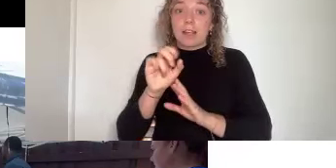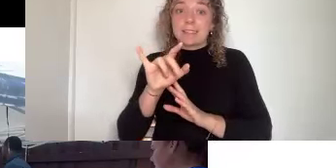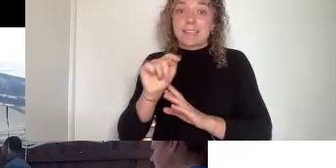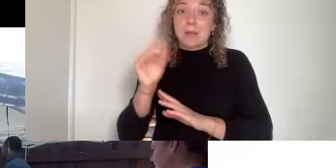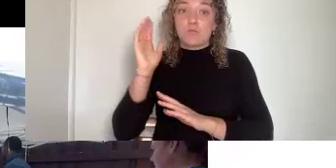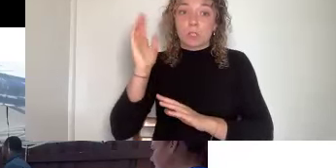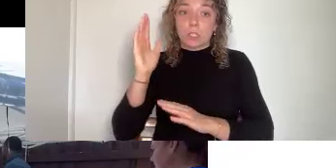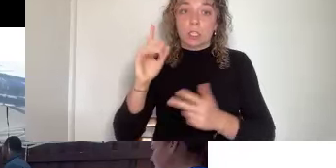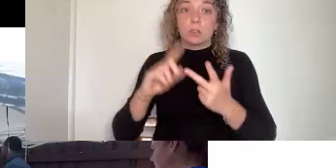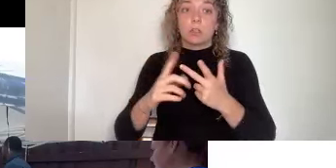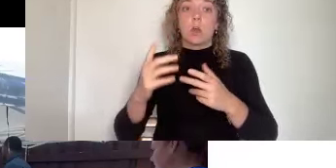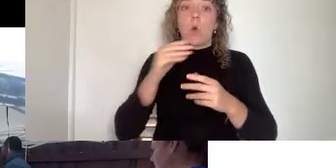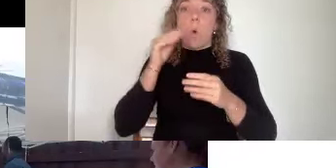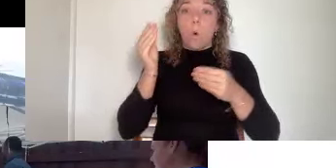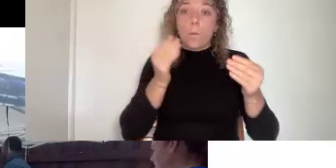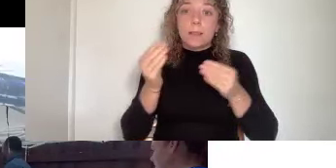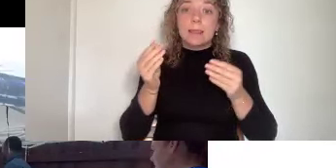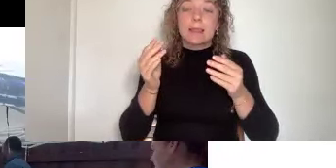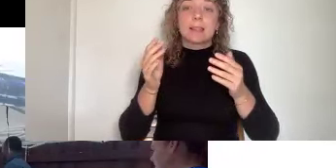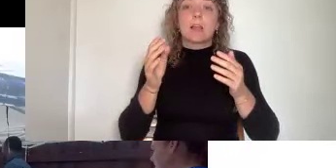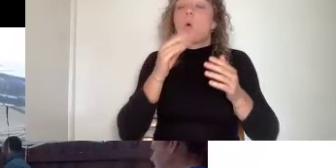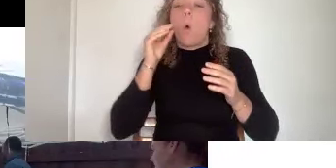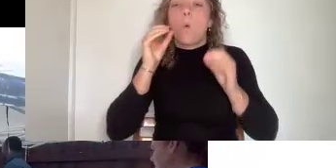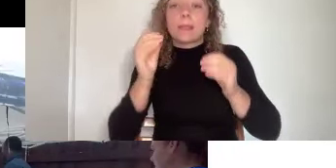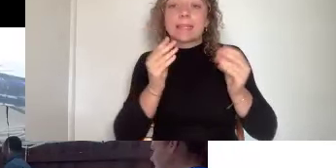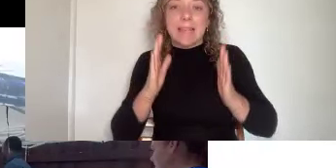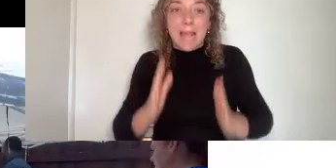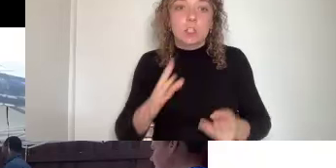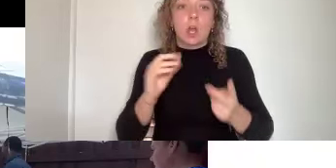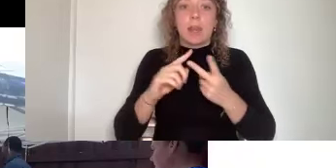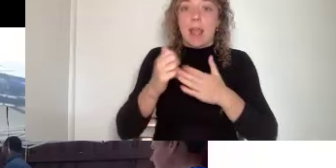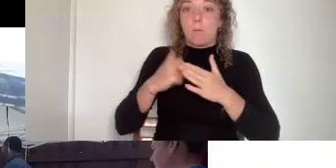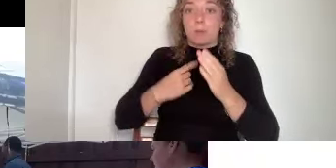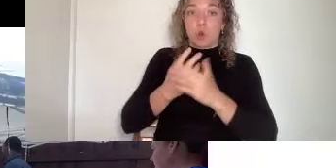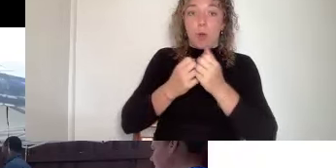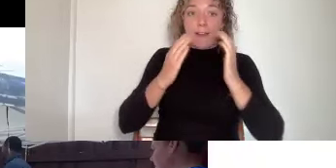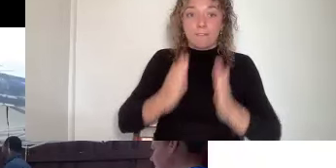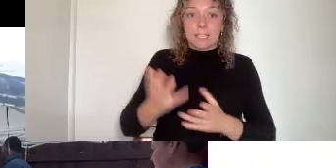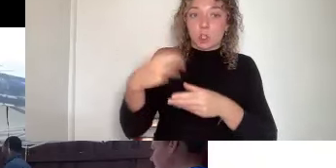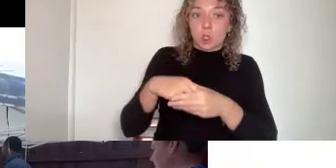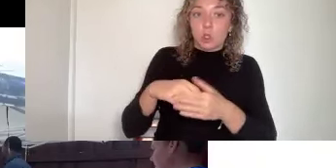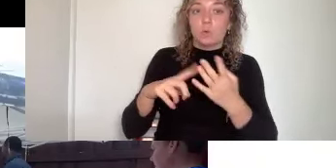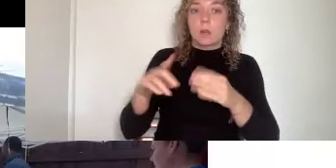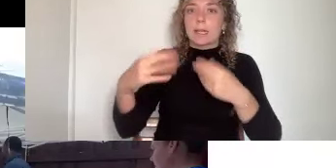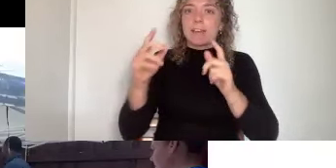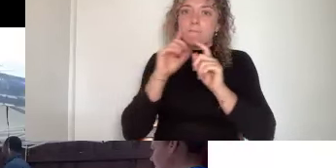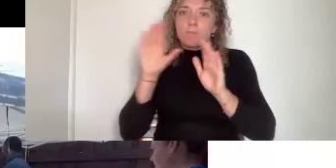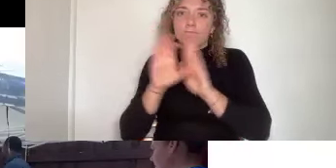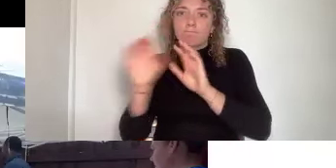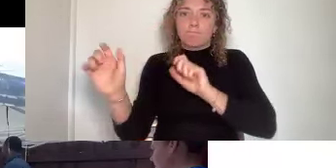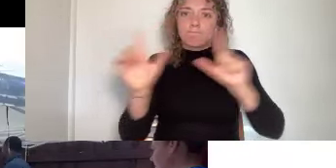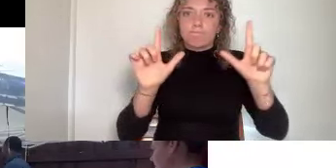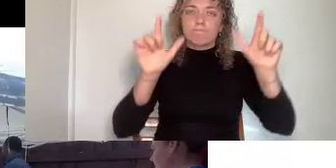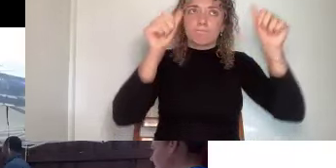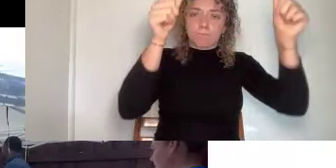Grow advocates, right, in our work. And giving posters and brochures. So something visual, tangible that